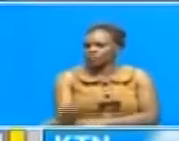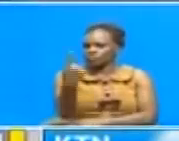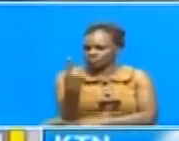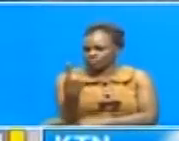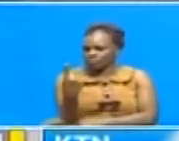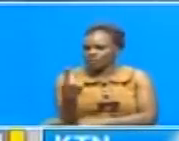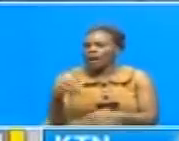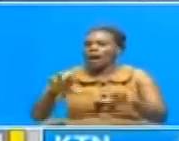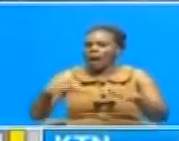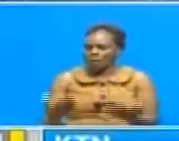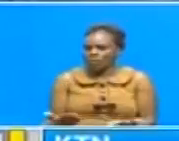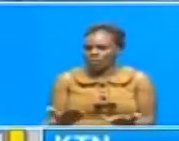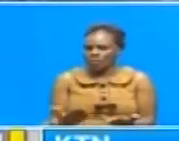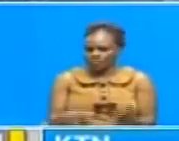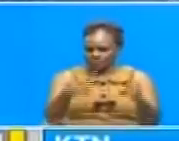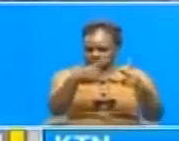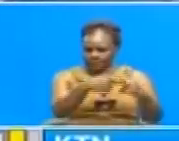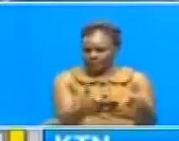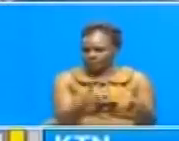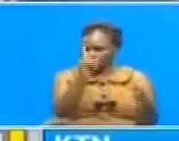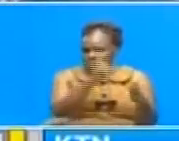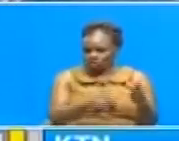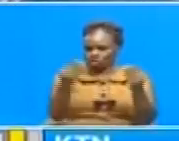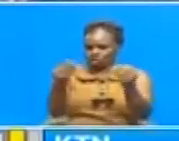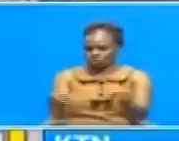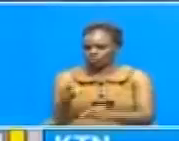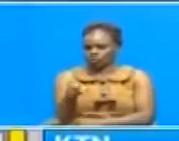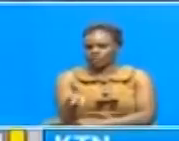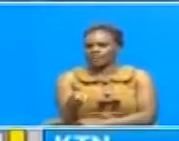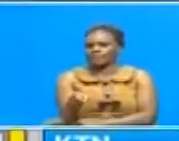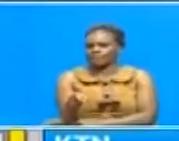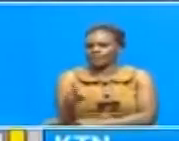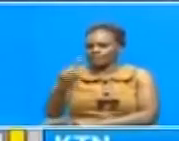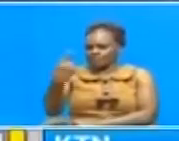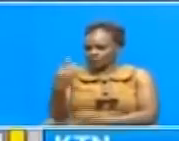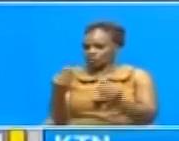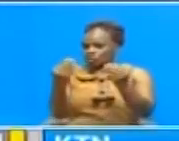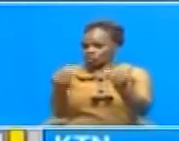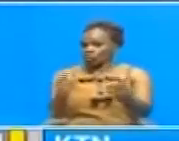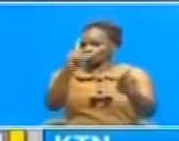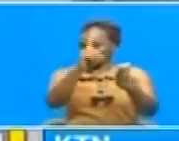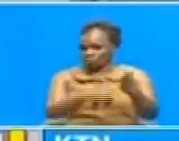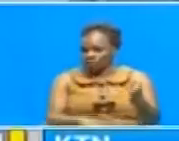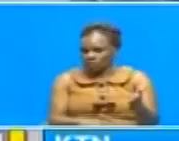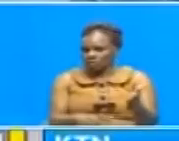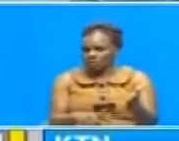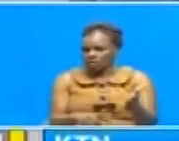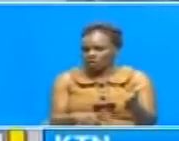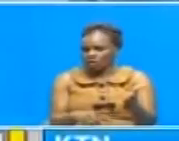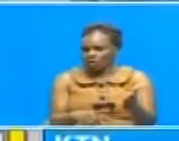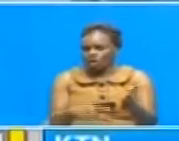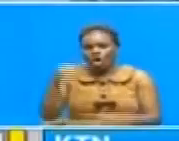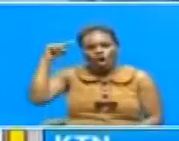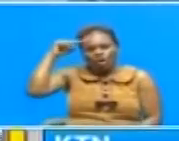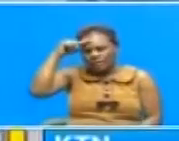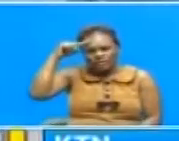reach this far? Let's start with the solution. Mm-hmm. The first one is, where is the source of the